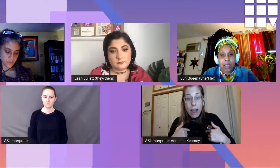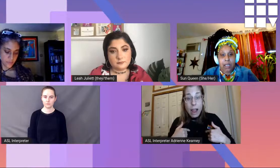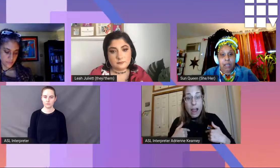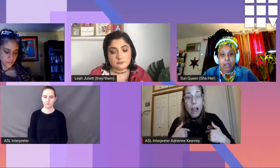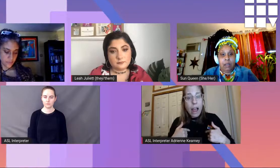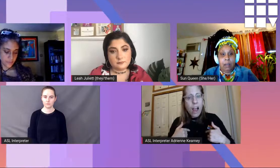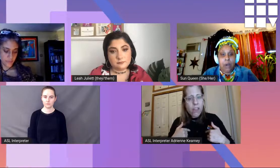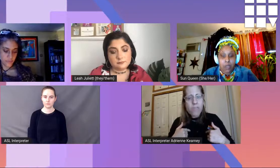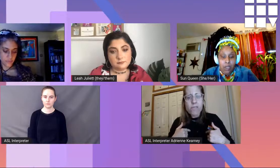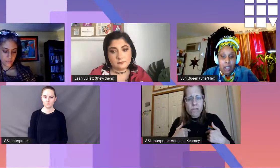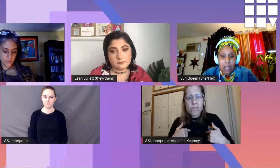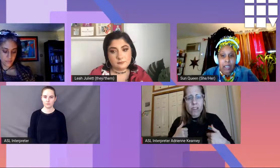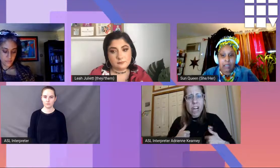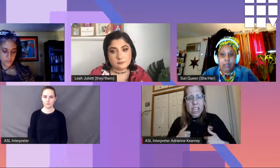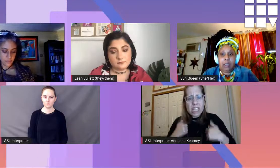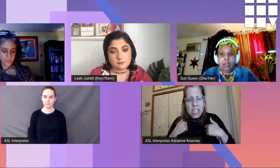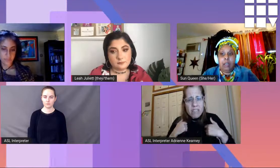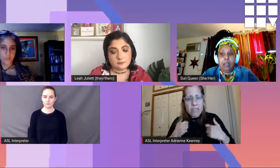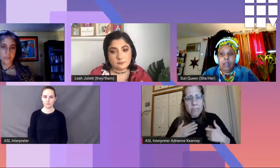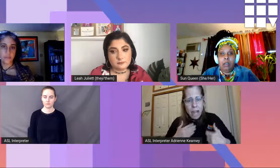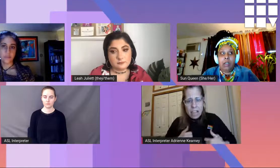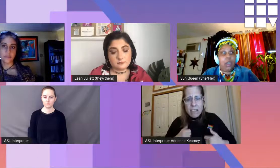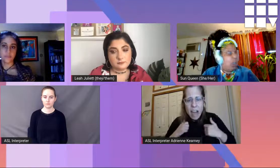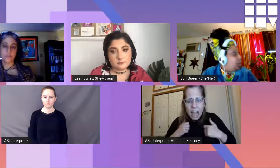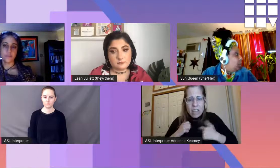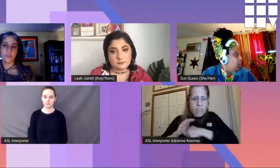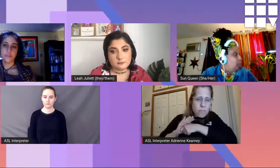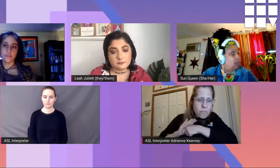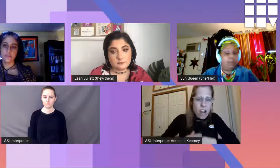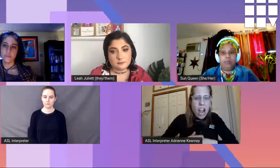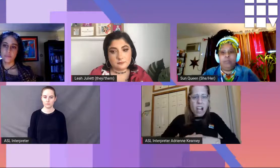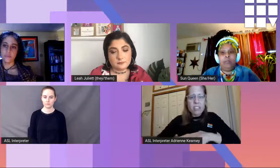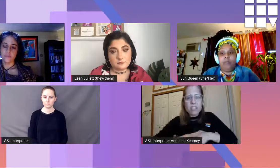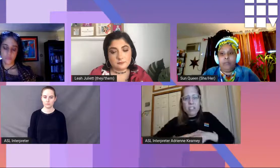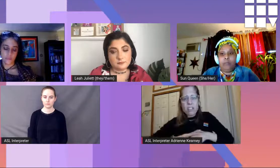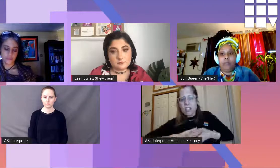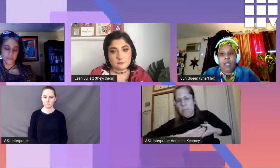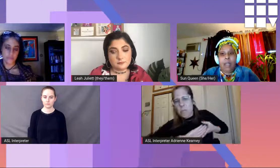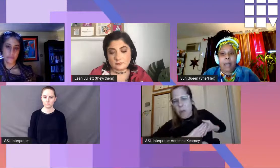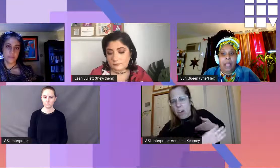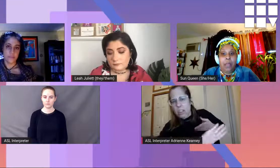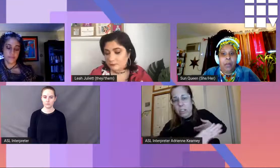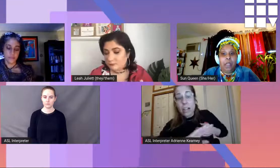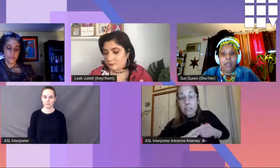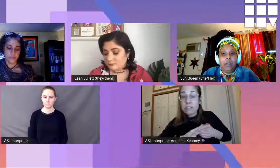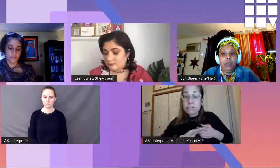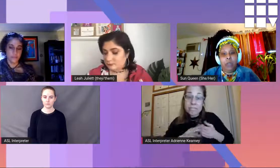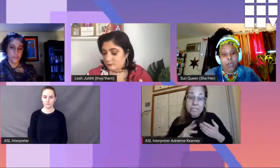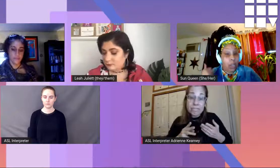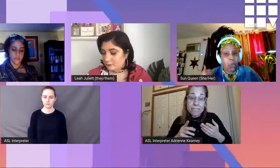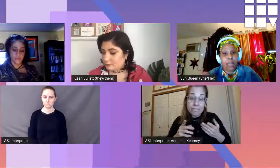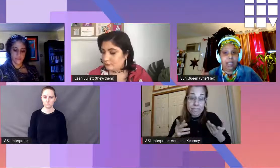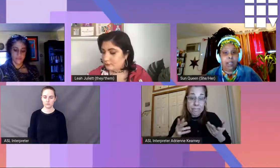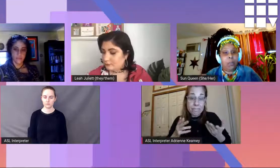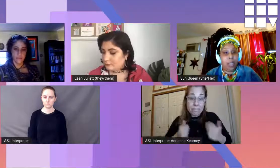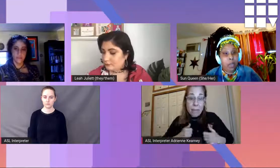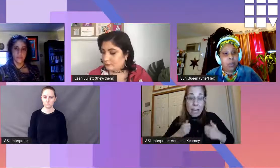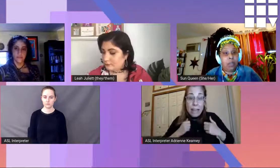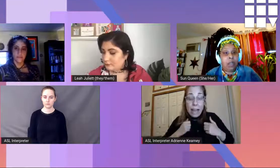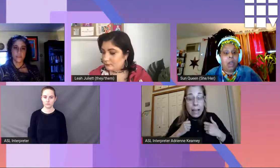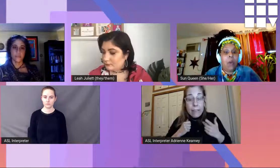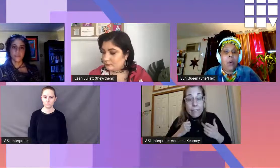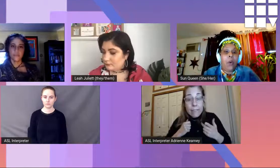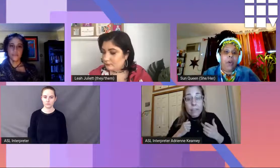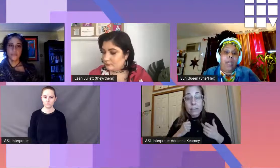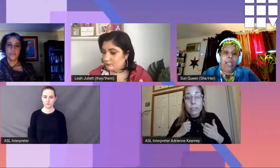oppressed and marginalized. So am I going to run and go get someone